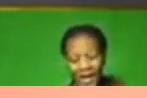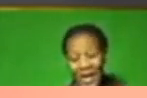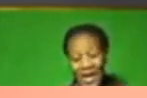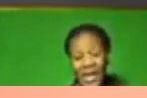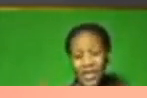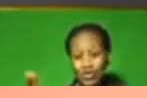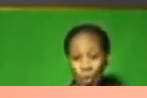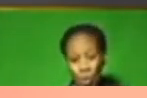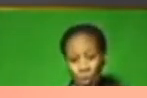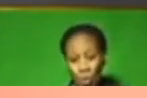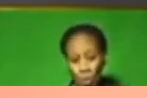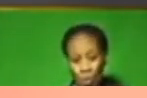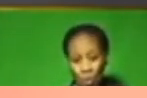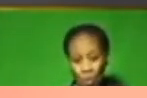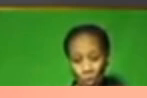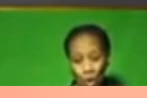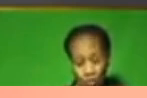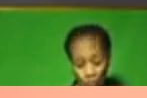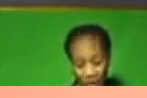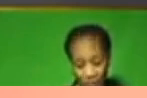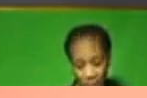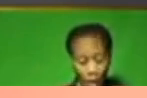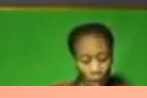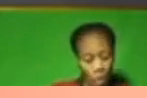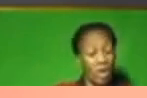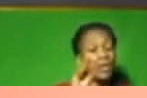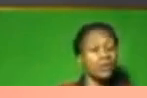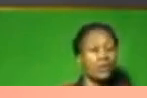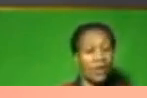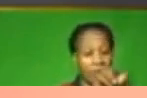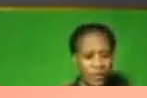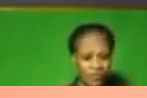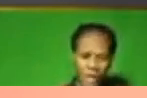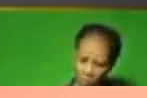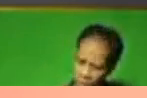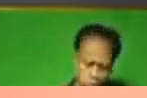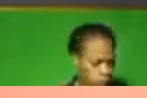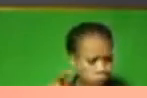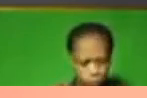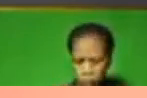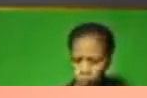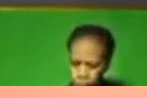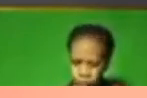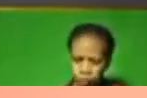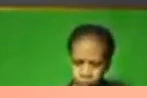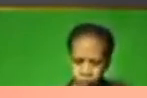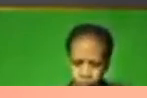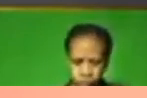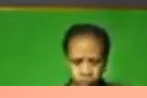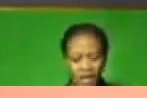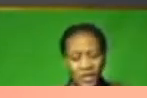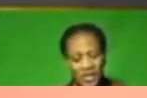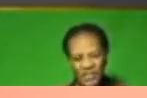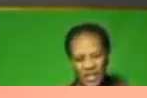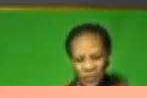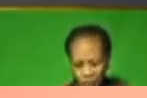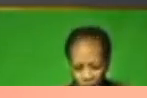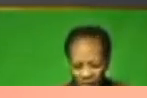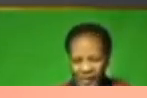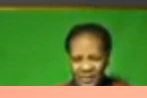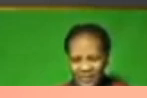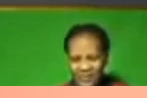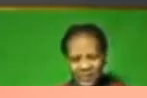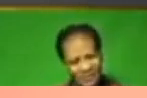champion, we as South Africa remain involved in driving pandemic preparedness and